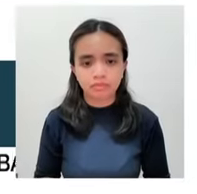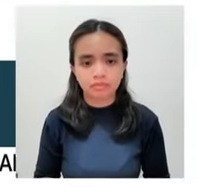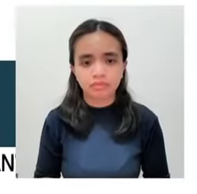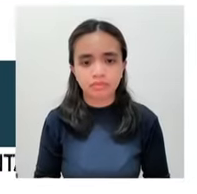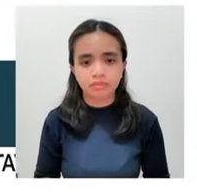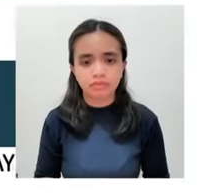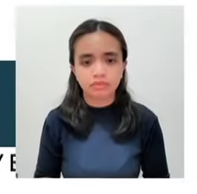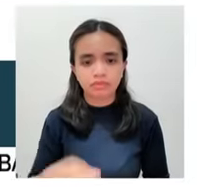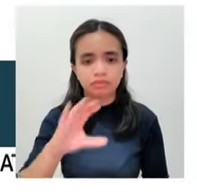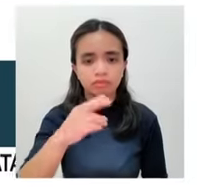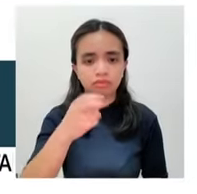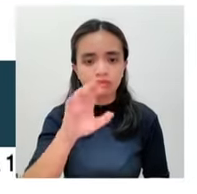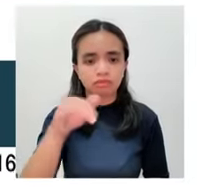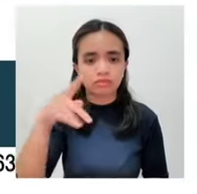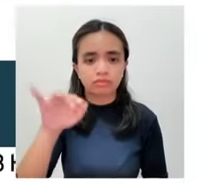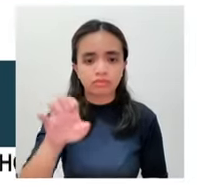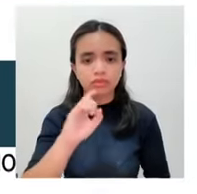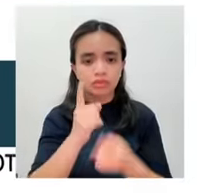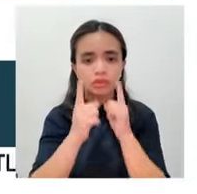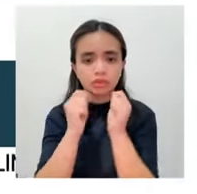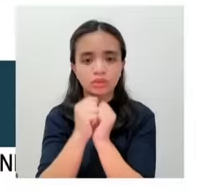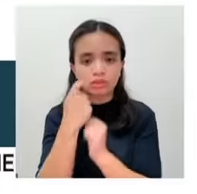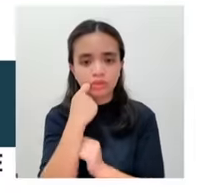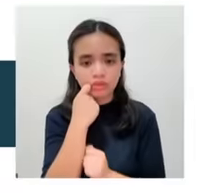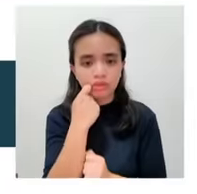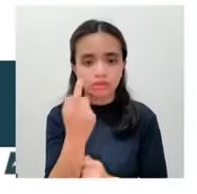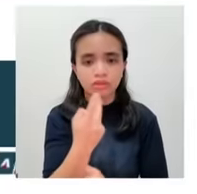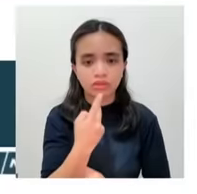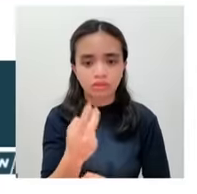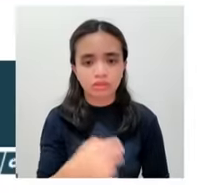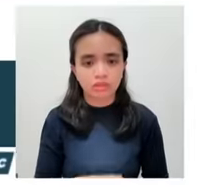Cherry Pie Pikachu was talking kanina. We were talking and